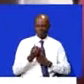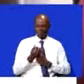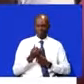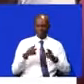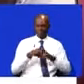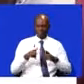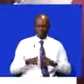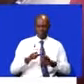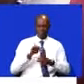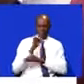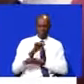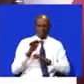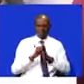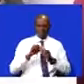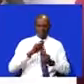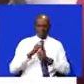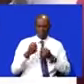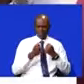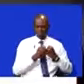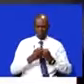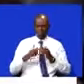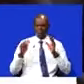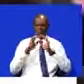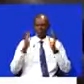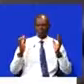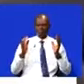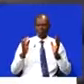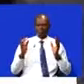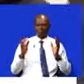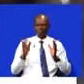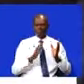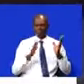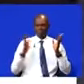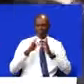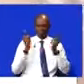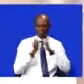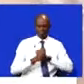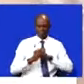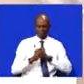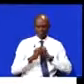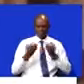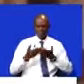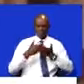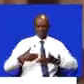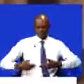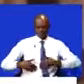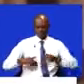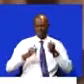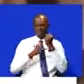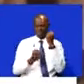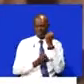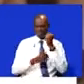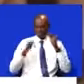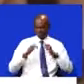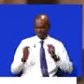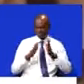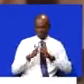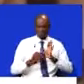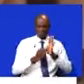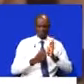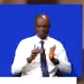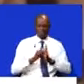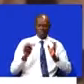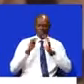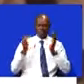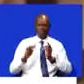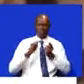effort. Bende, no matter when mar kedo gi lokruok kor Lwasi, en gino ma nyuolo tie ahinya ne rowere. This is an opportunity to showcase that